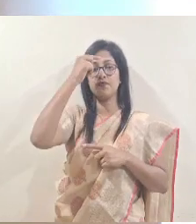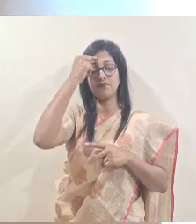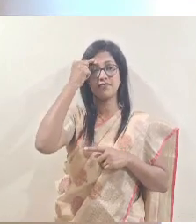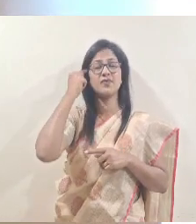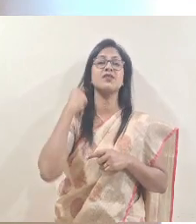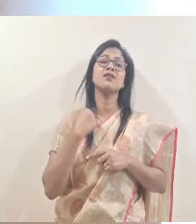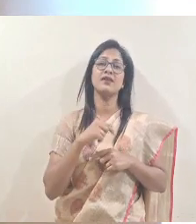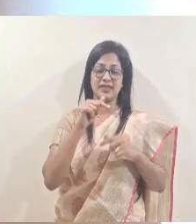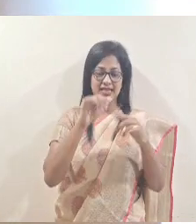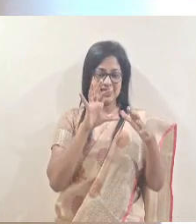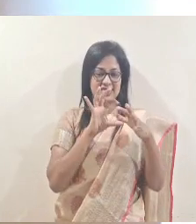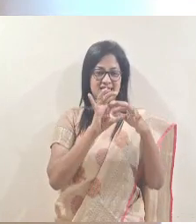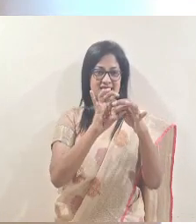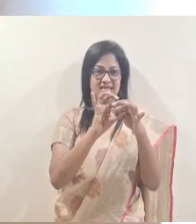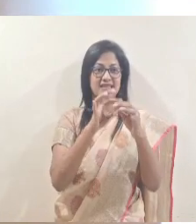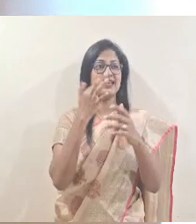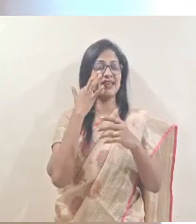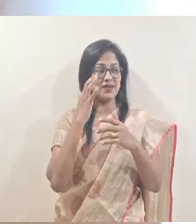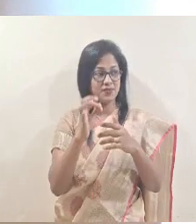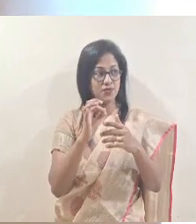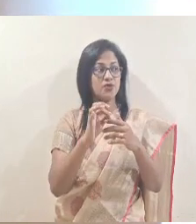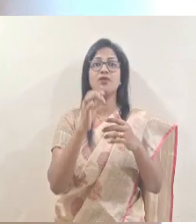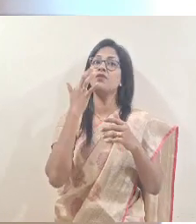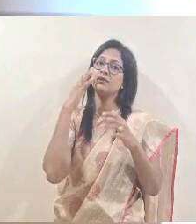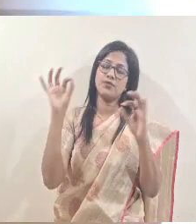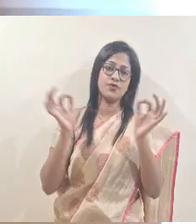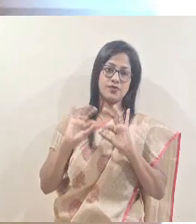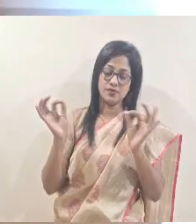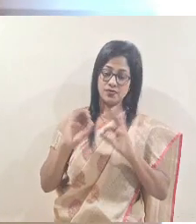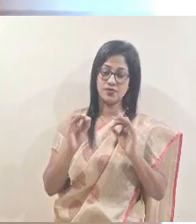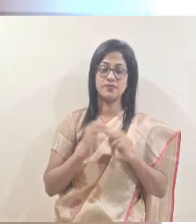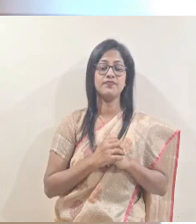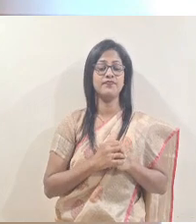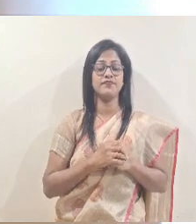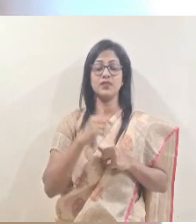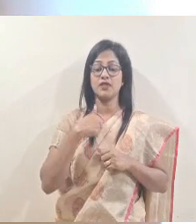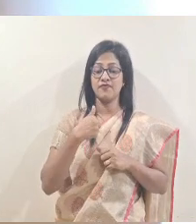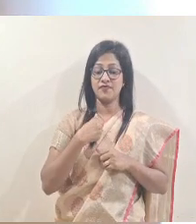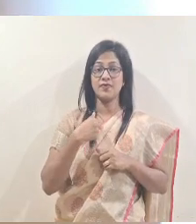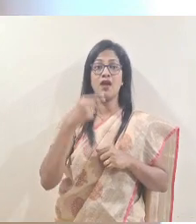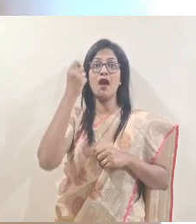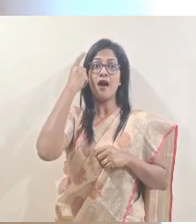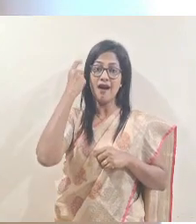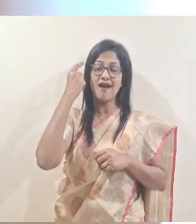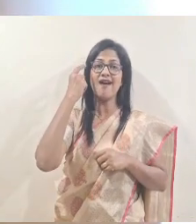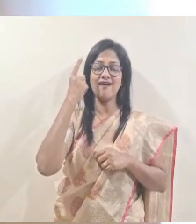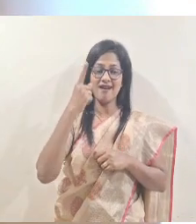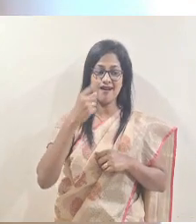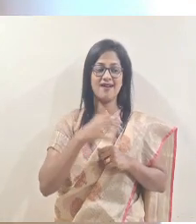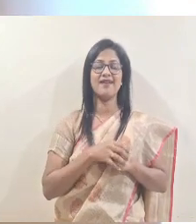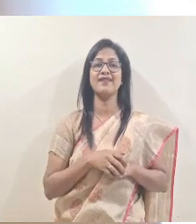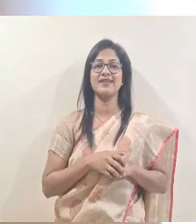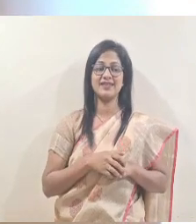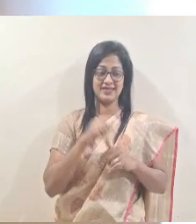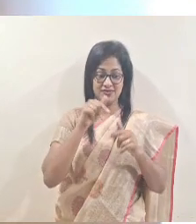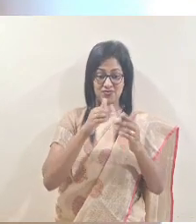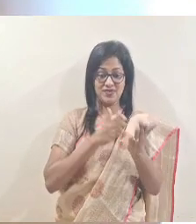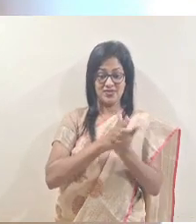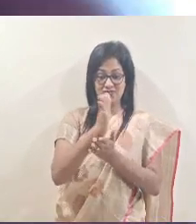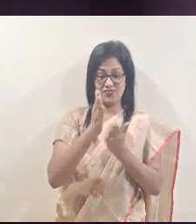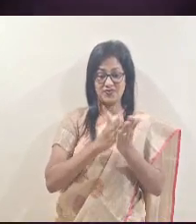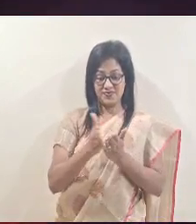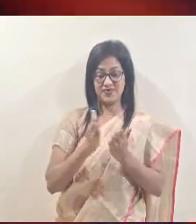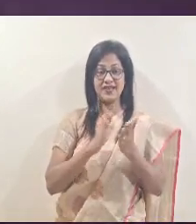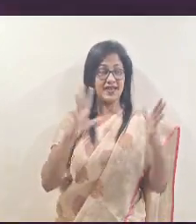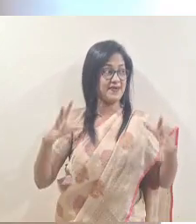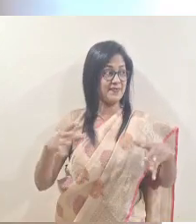considered these links to be important or non-important as such. So if we actually understand those at an